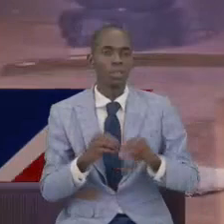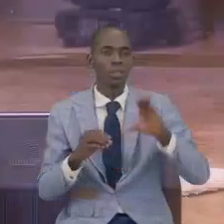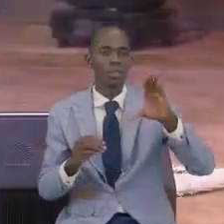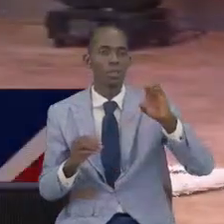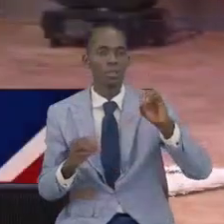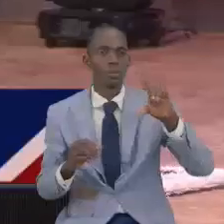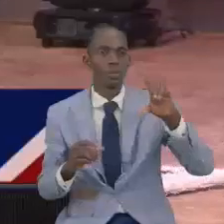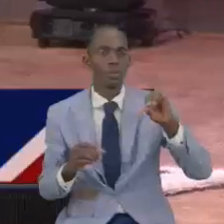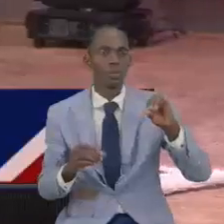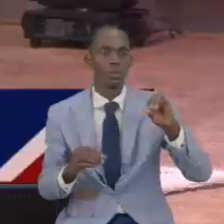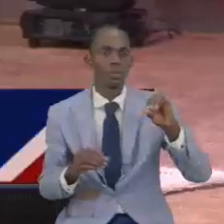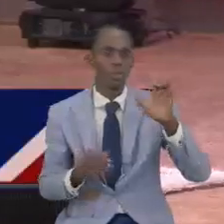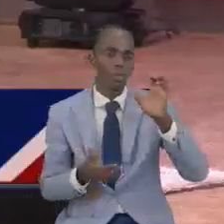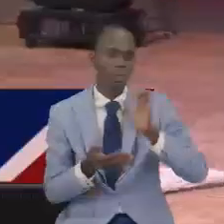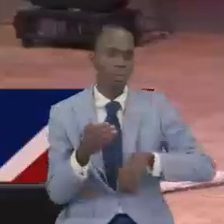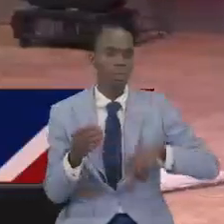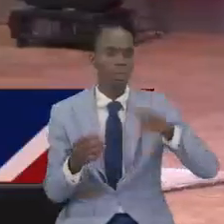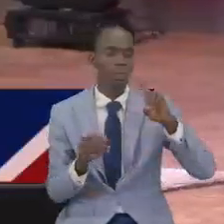and